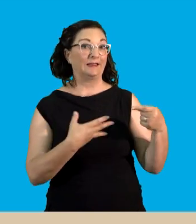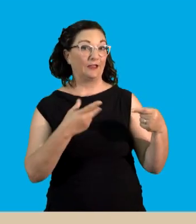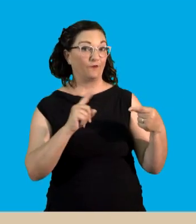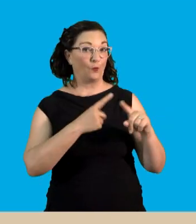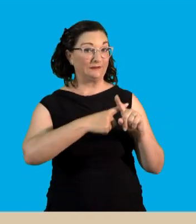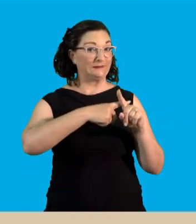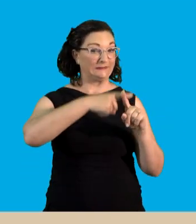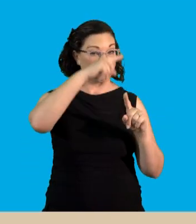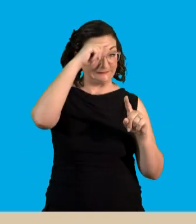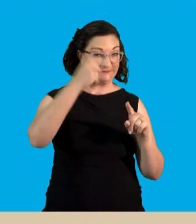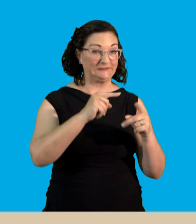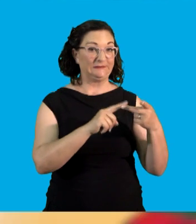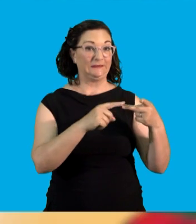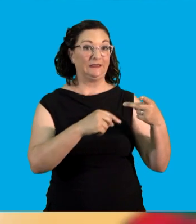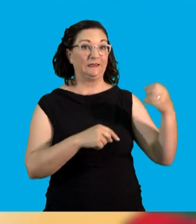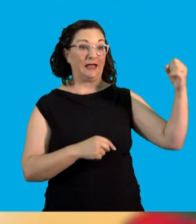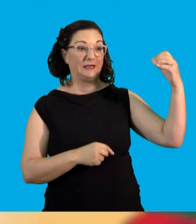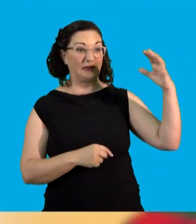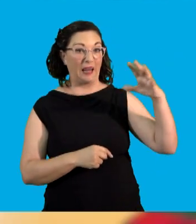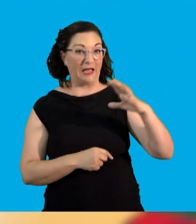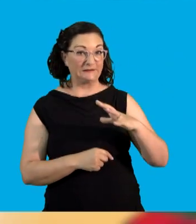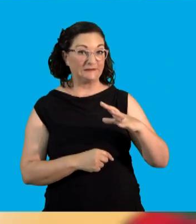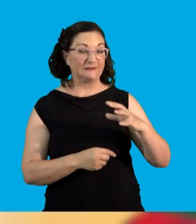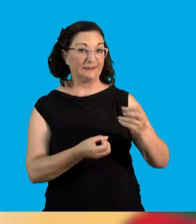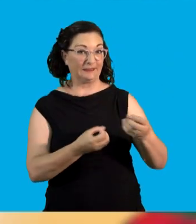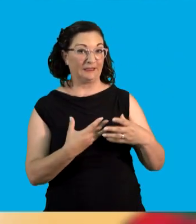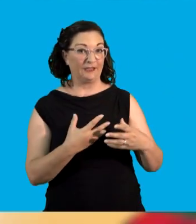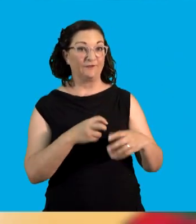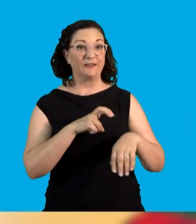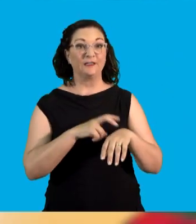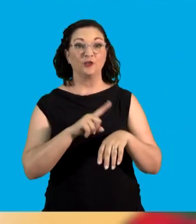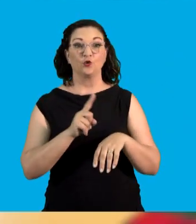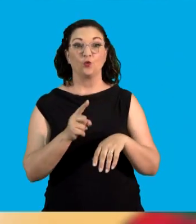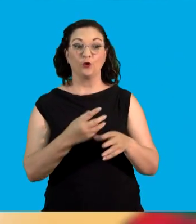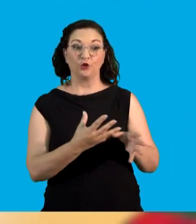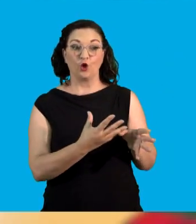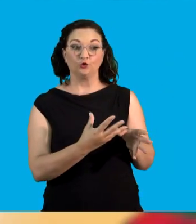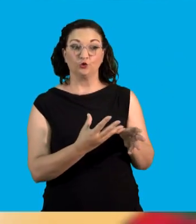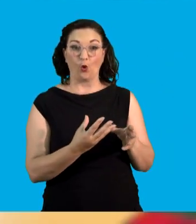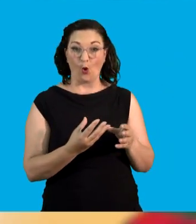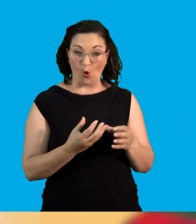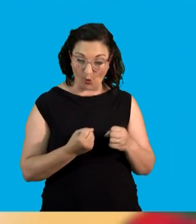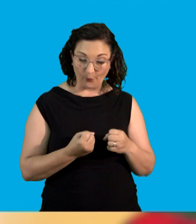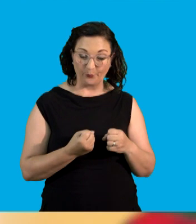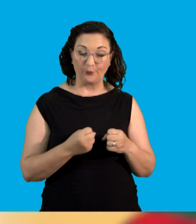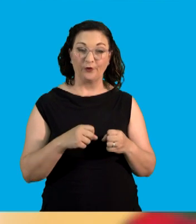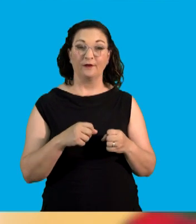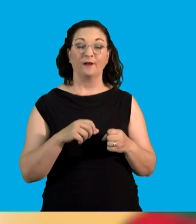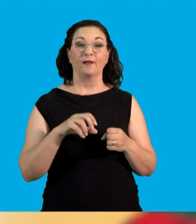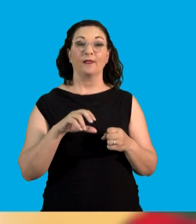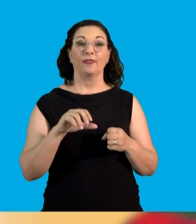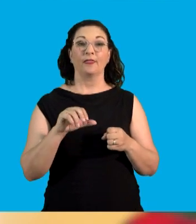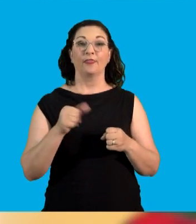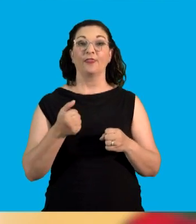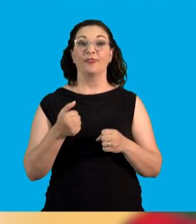produces heat and light energy, and that heat and light energy has to be absorbed by the sun in order for the process